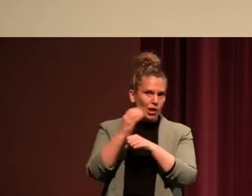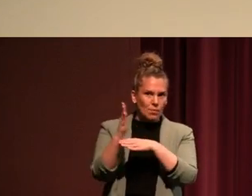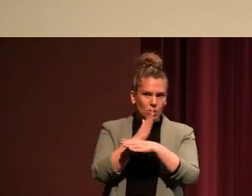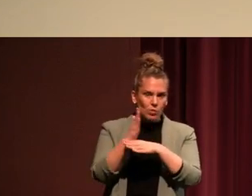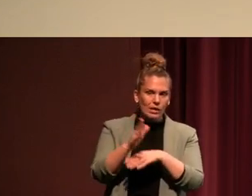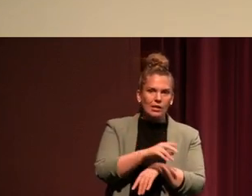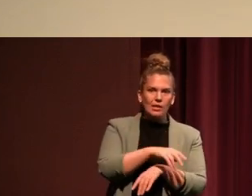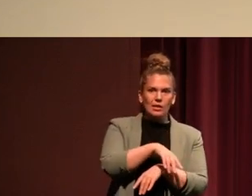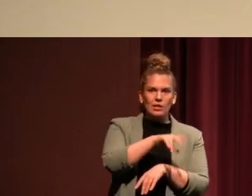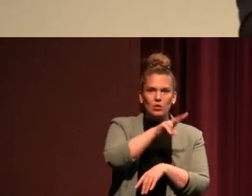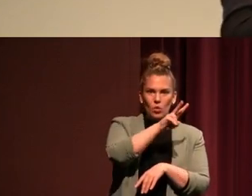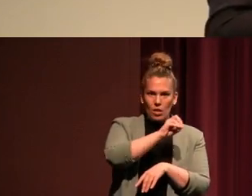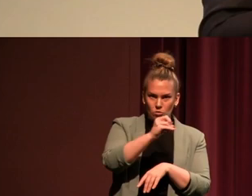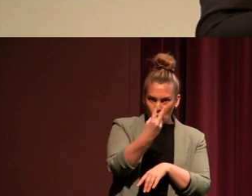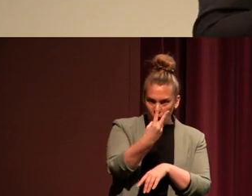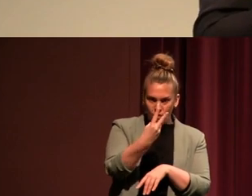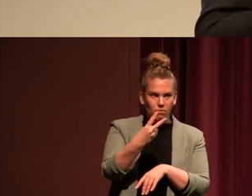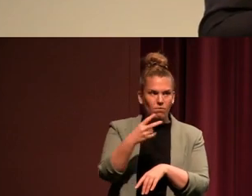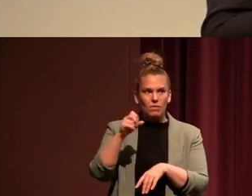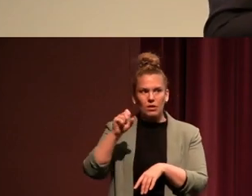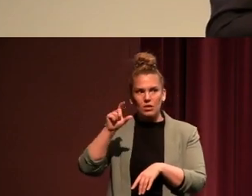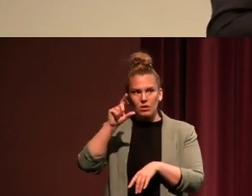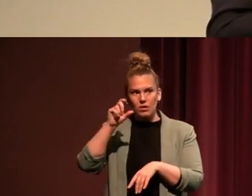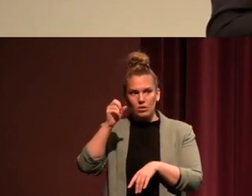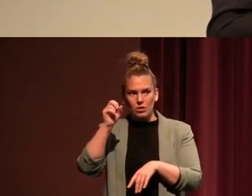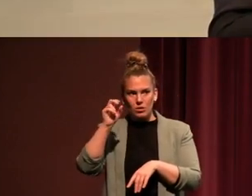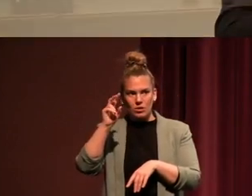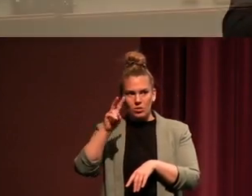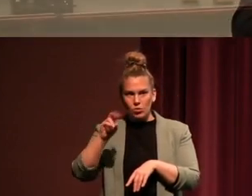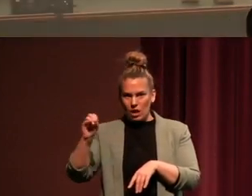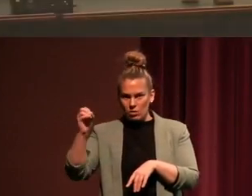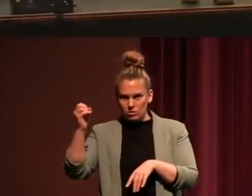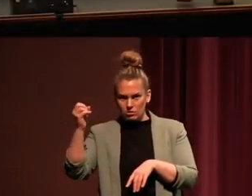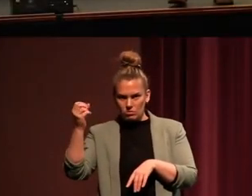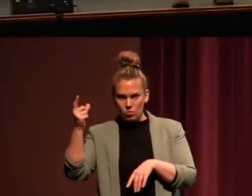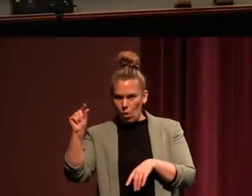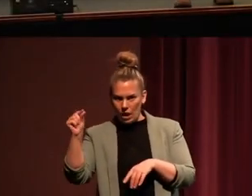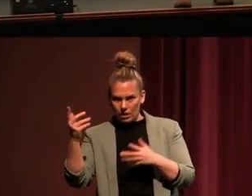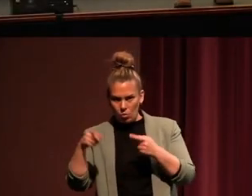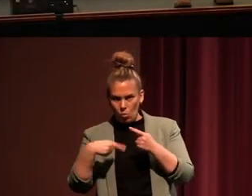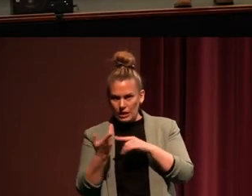and 2022 they died. Could you try to ask what year, how you